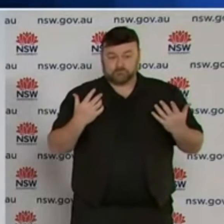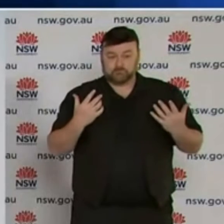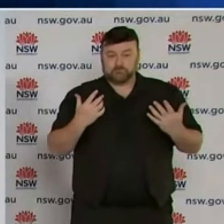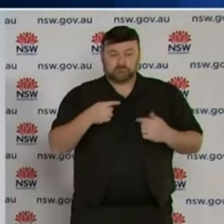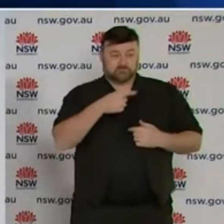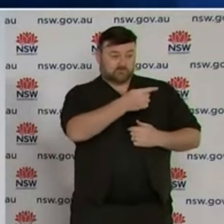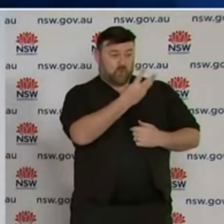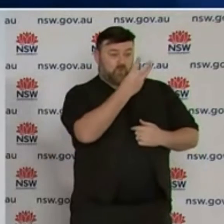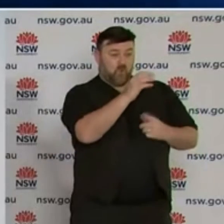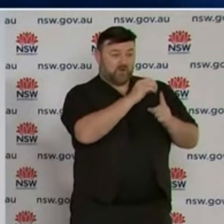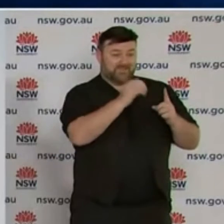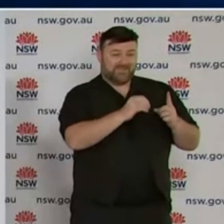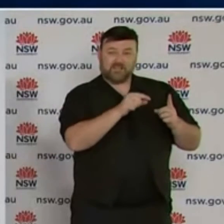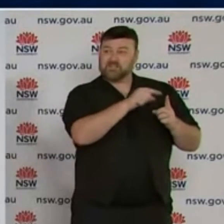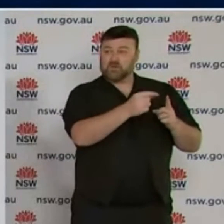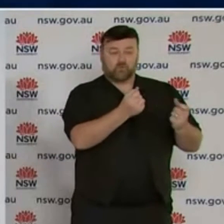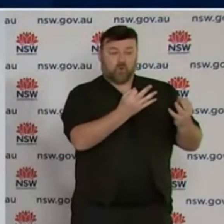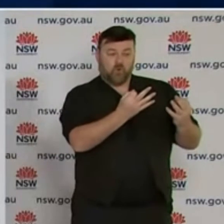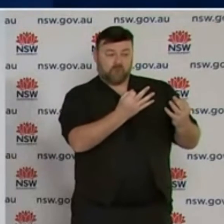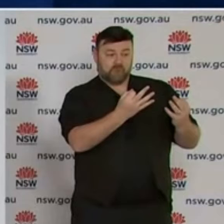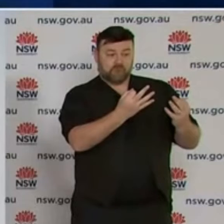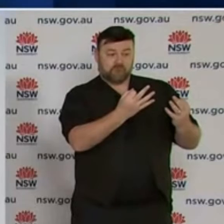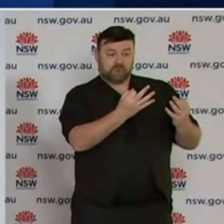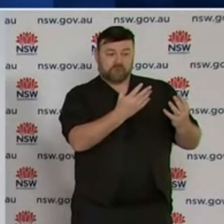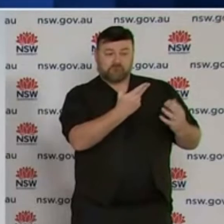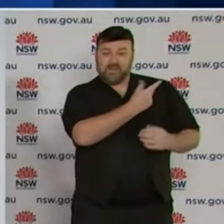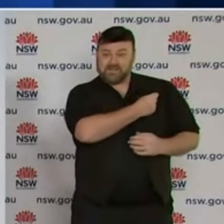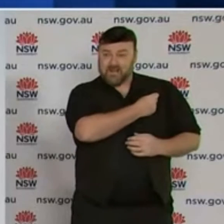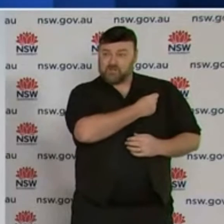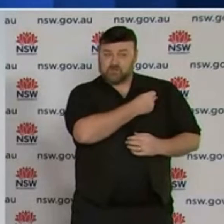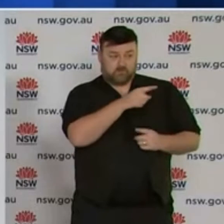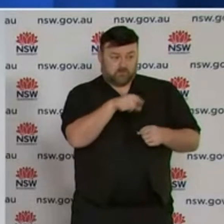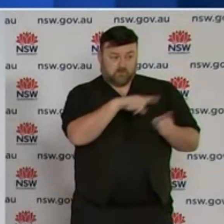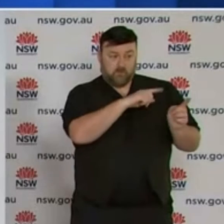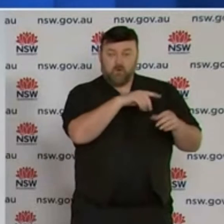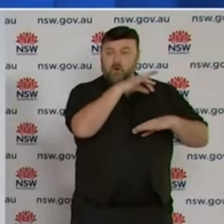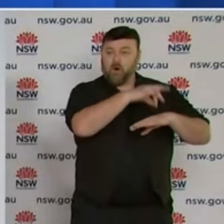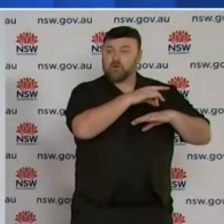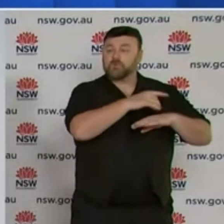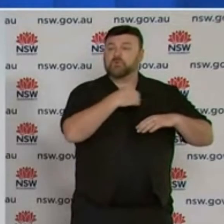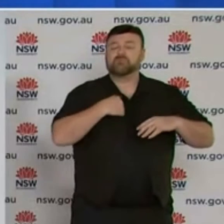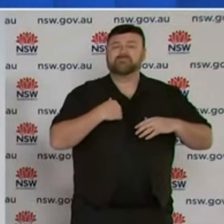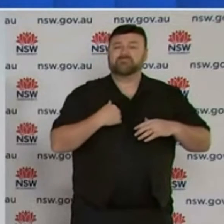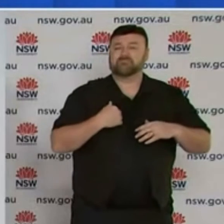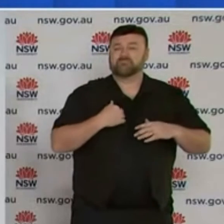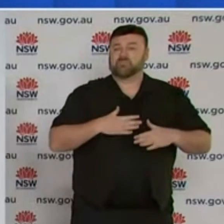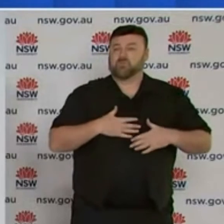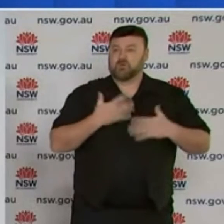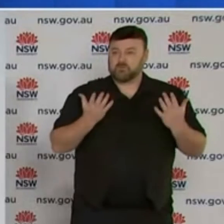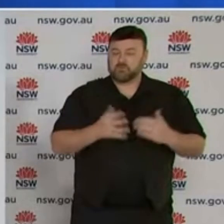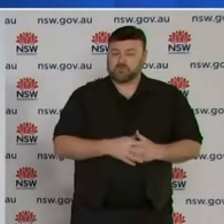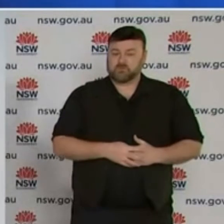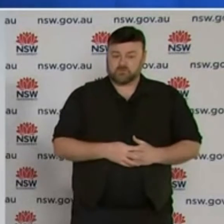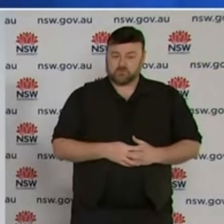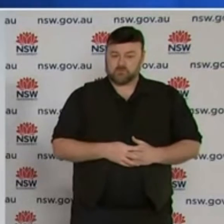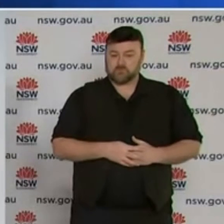of those 30% that aren't vaccinated end up in hospital or worse. And as you've seen in the numbers that